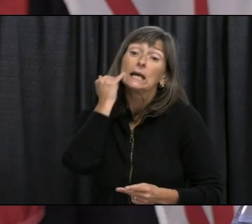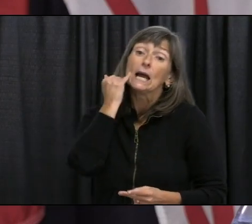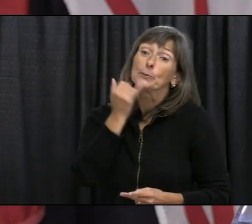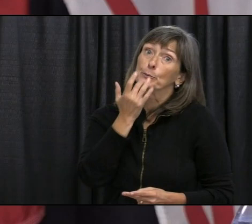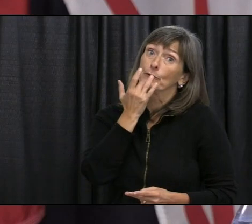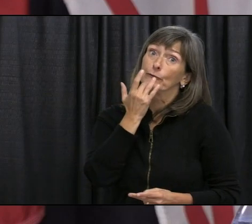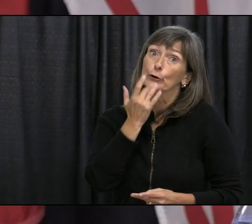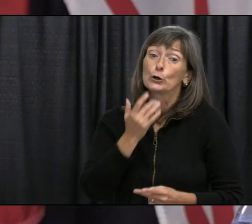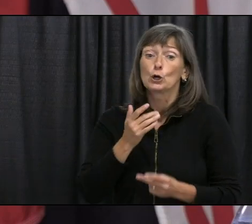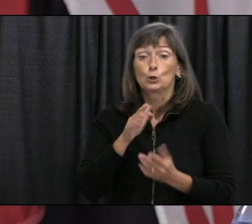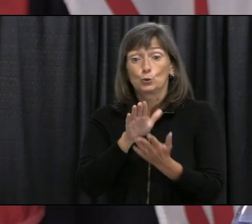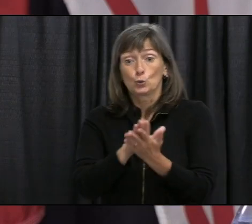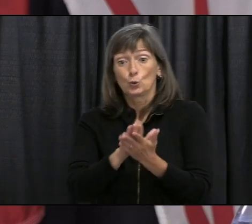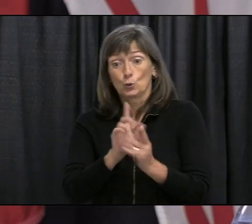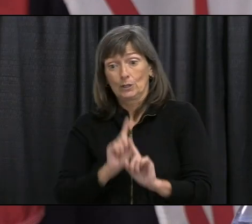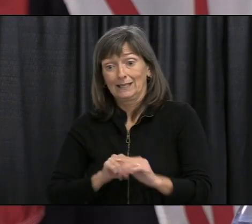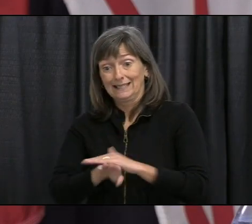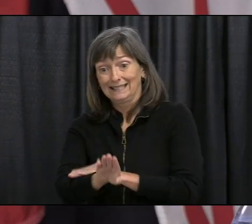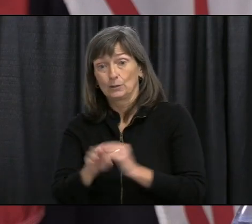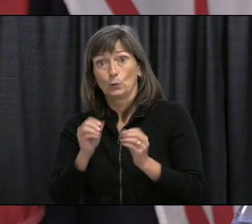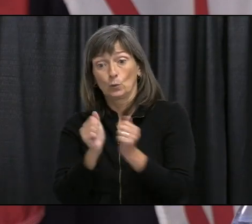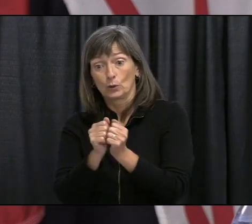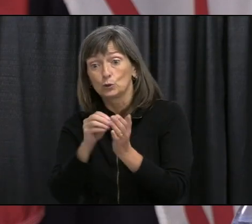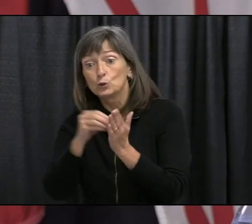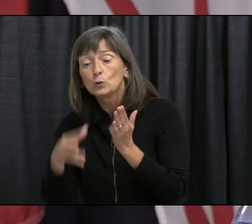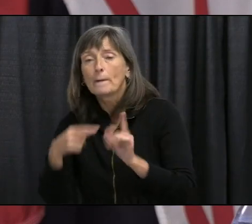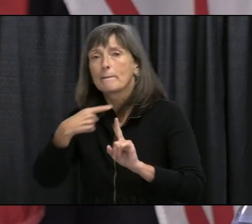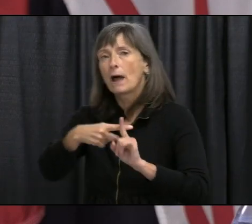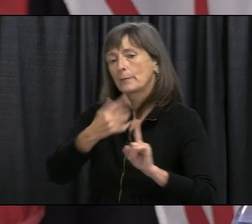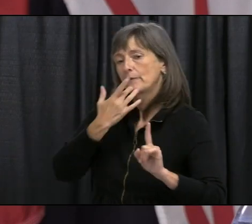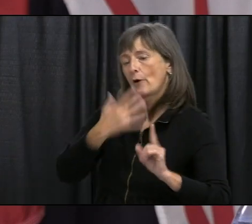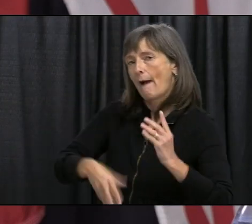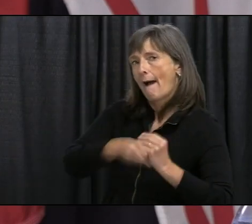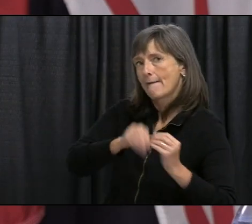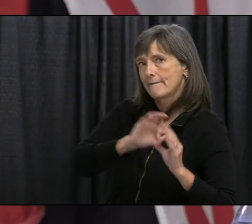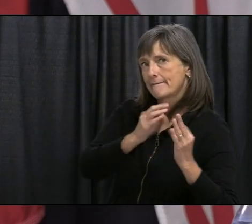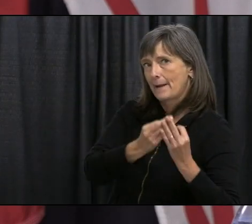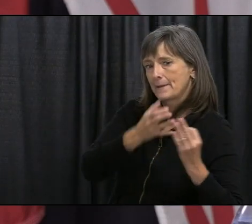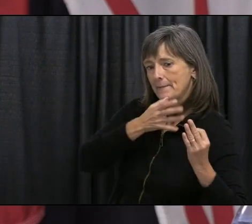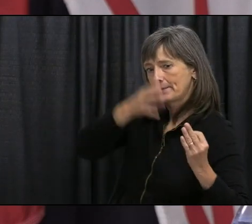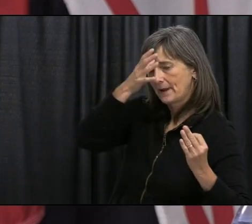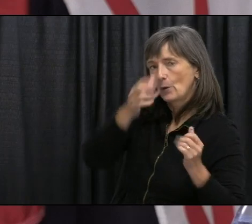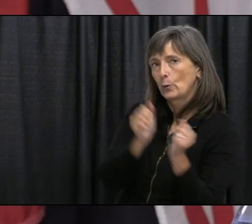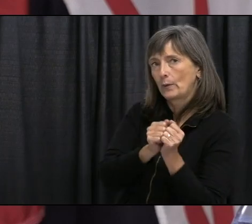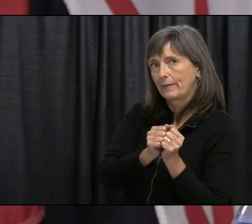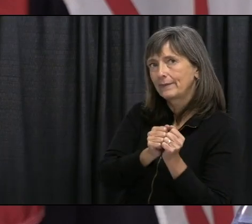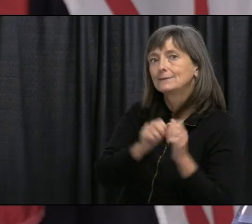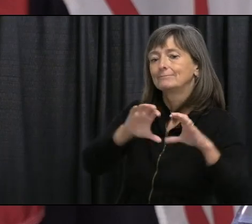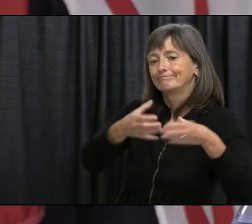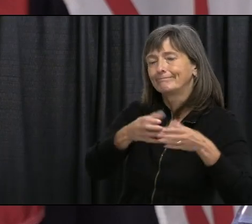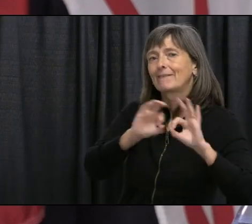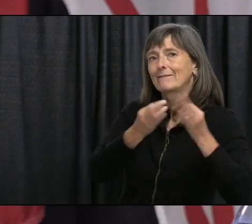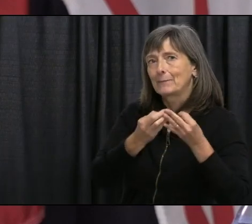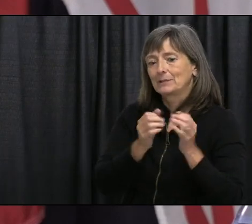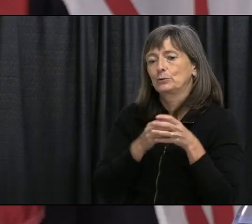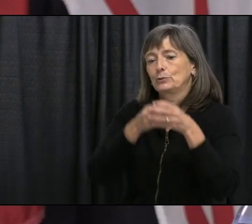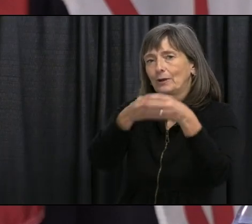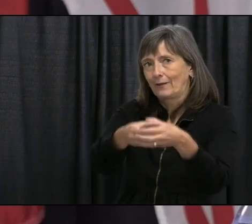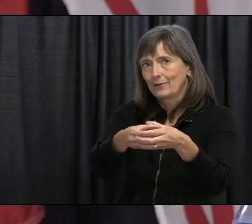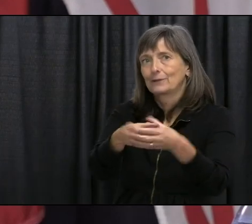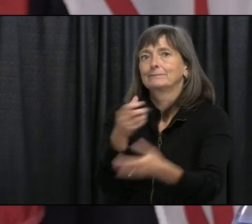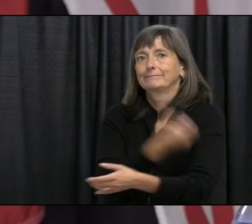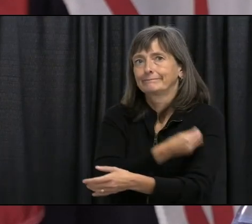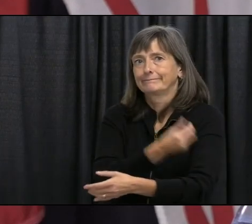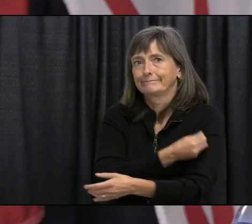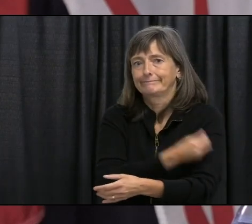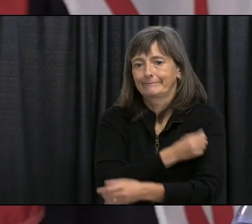better uptake. Those plans will be coming out very shortly, and they will roll out in advance of